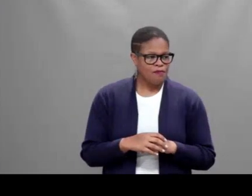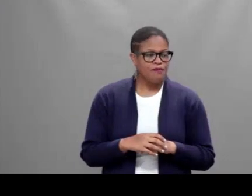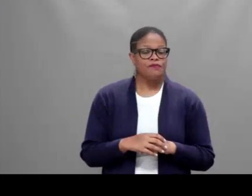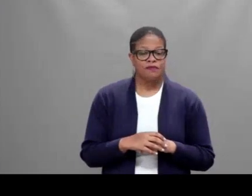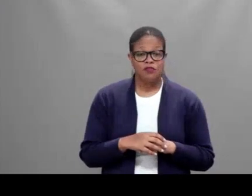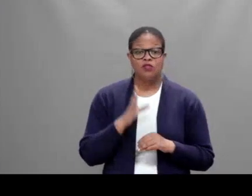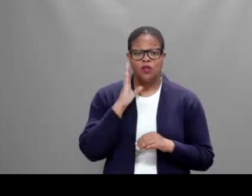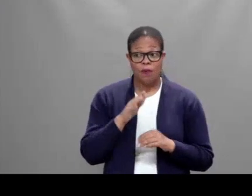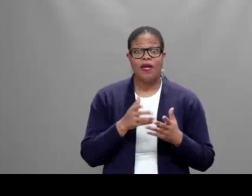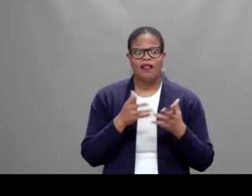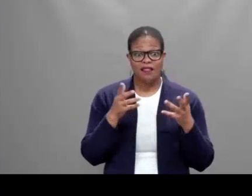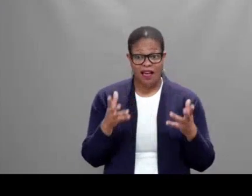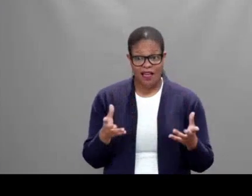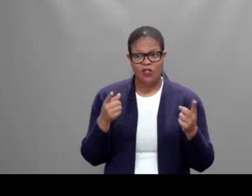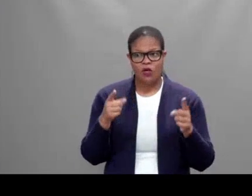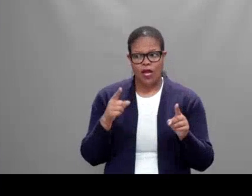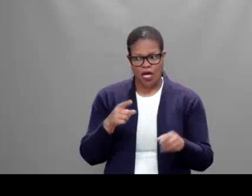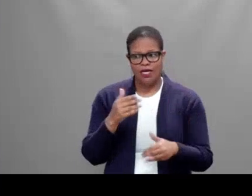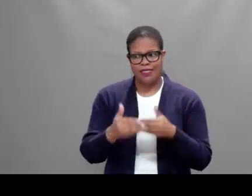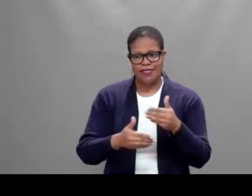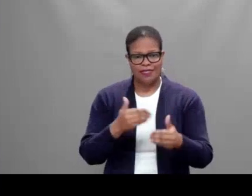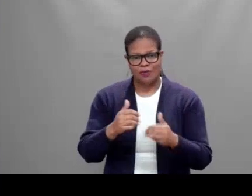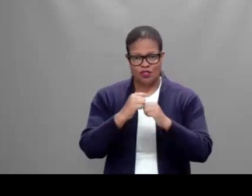So there will be lots going on.